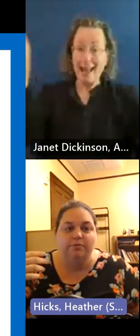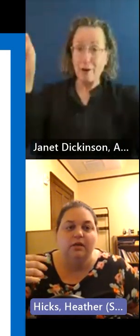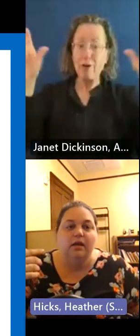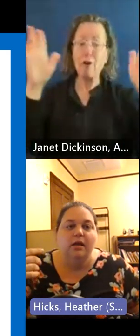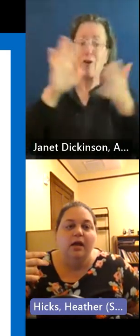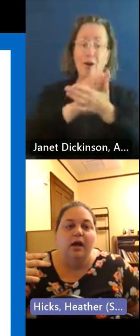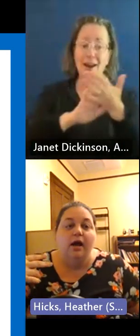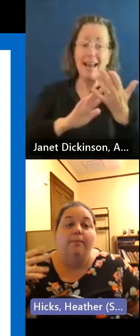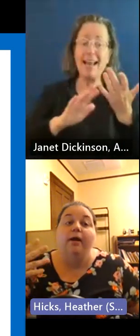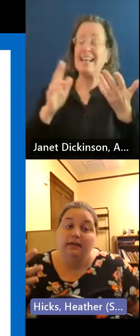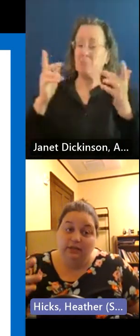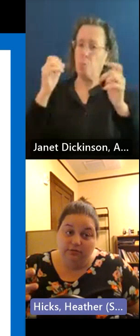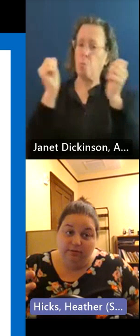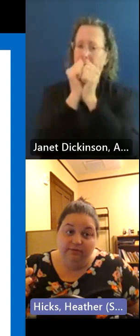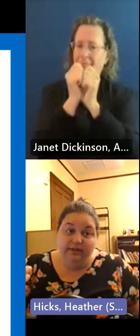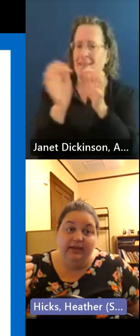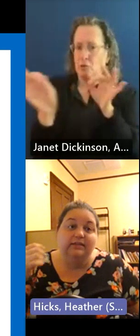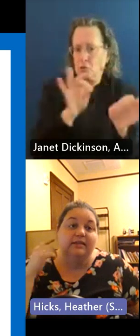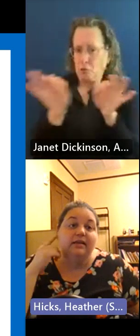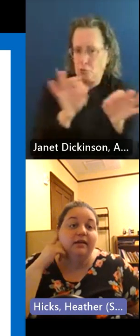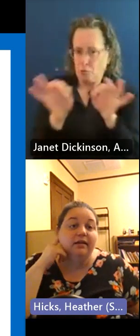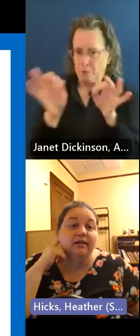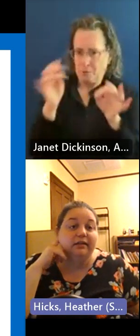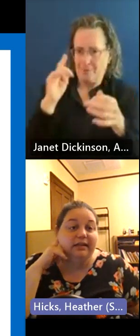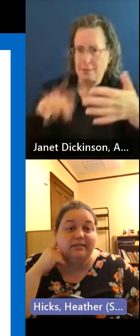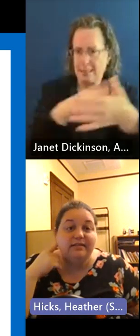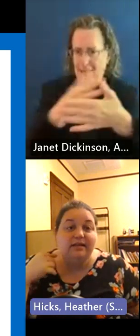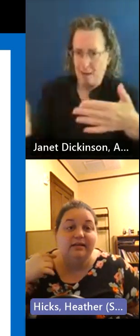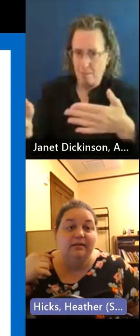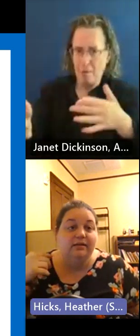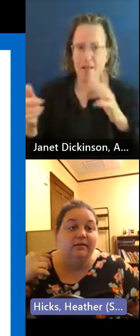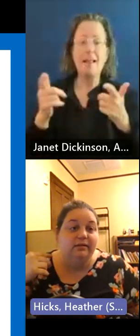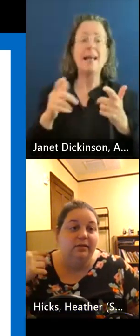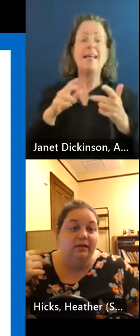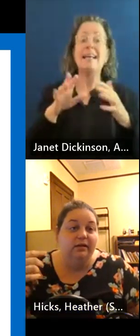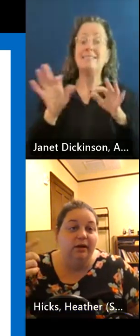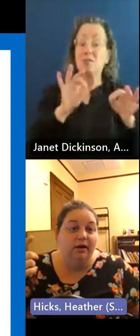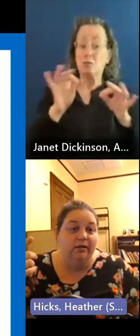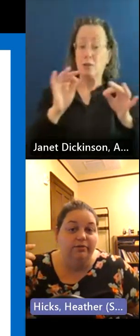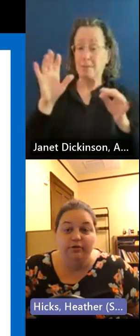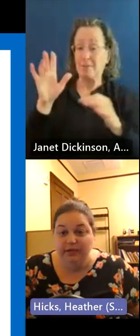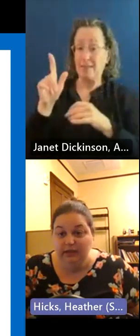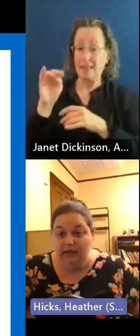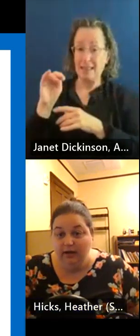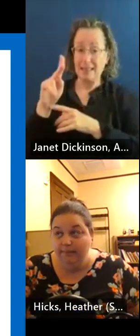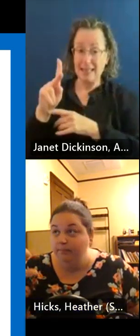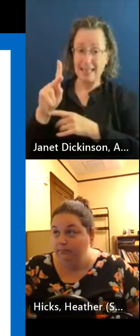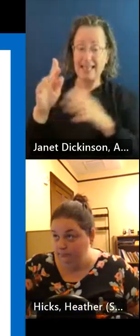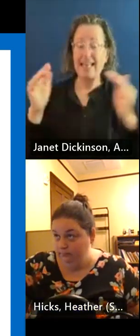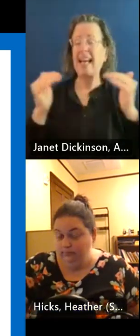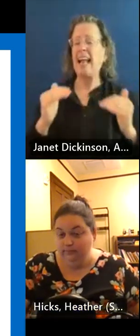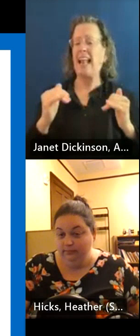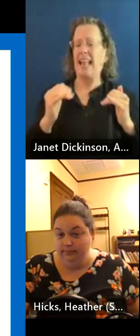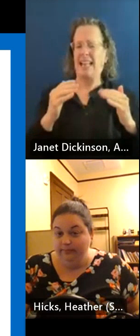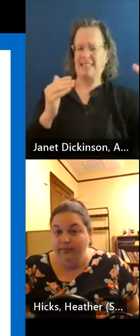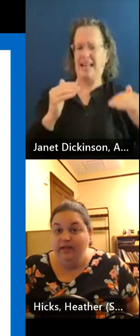table description. Again, descriptive links, lists and columns should be